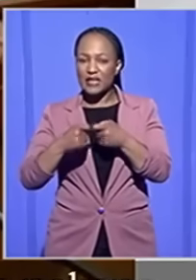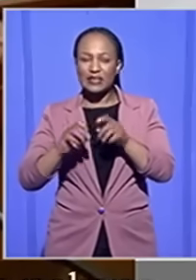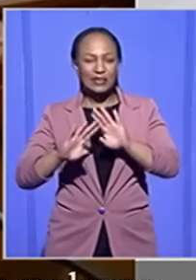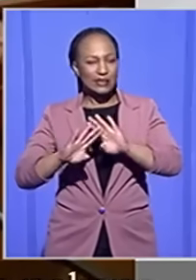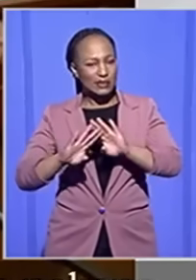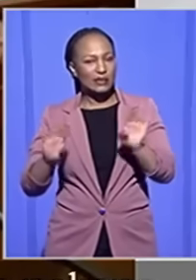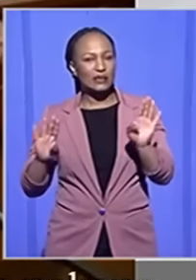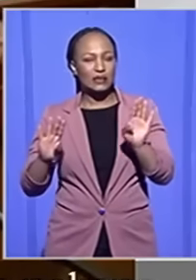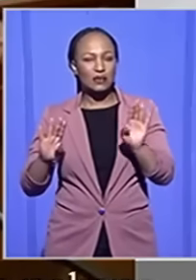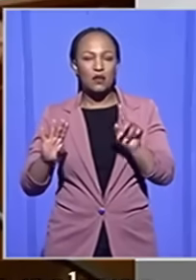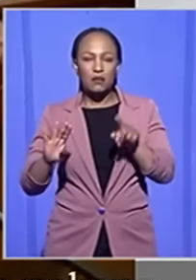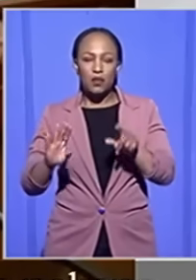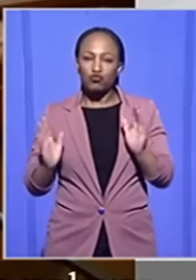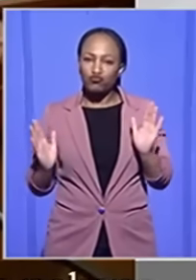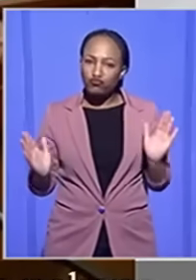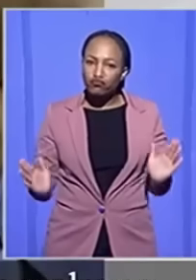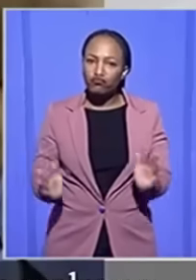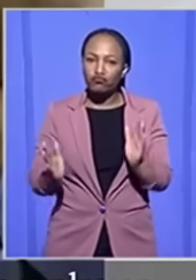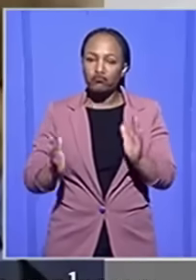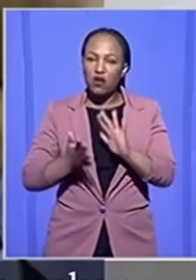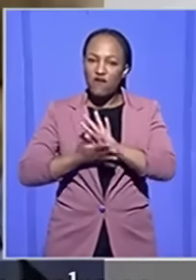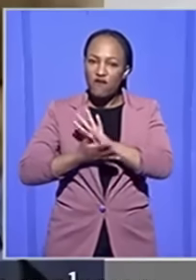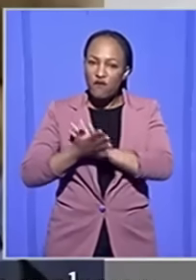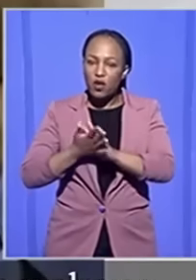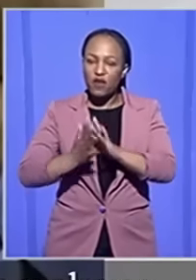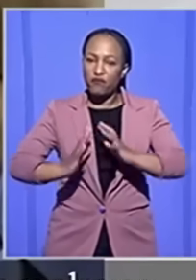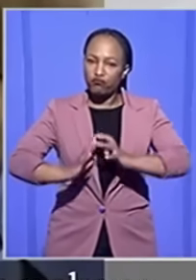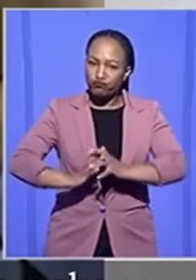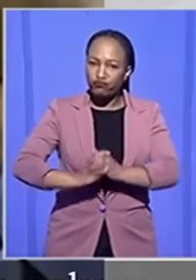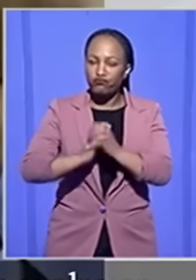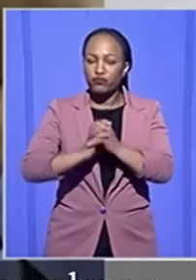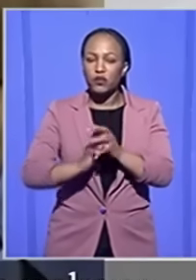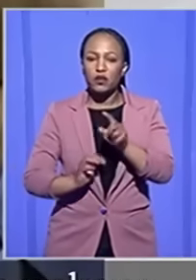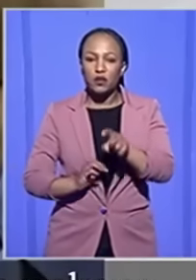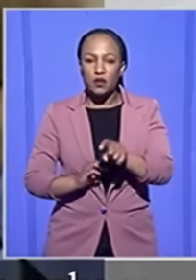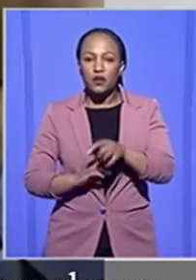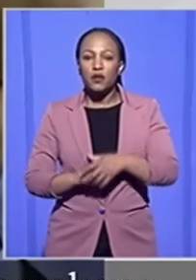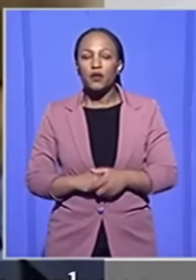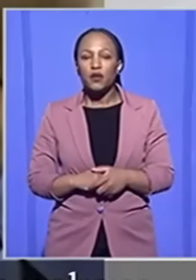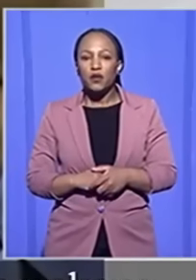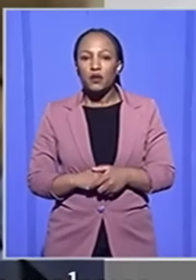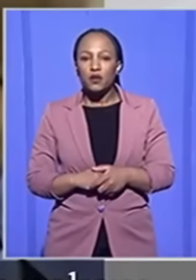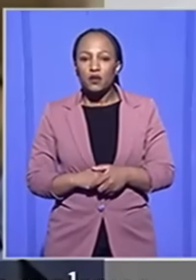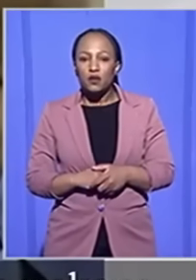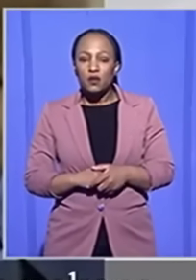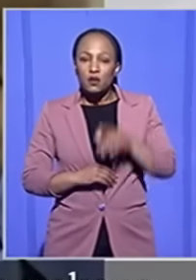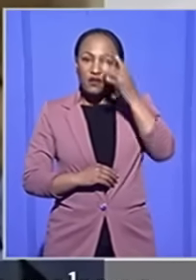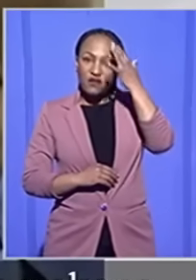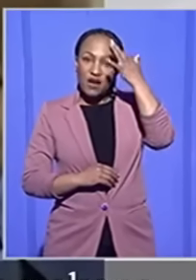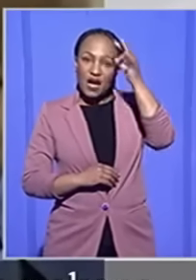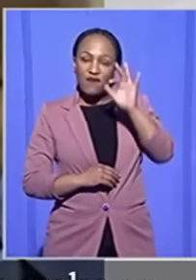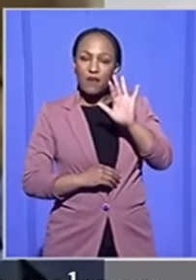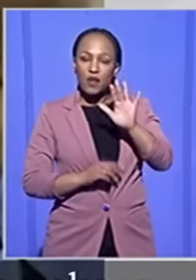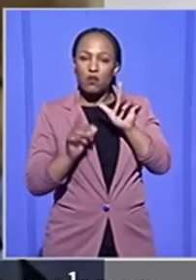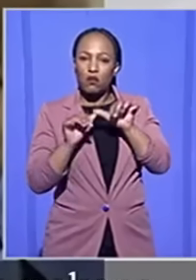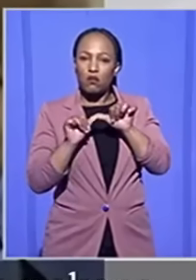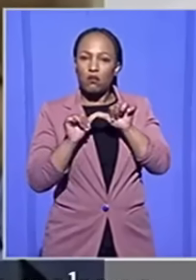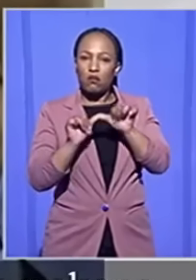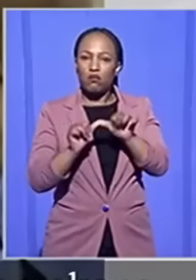than encourage reconciliation. And our government will remain seized of the processes underway in Kenya, in Chad,